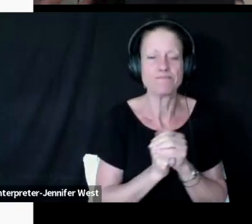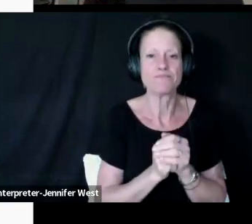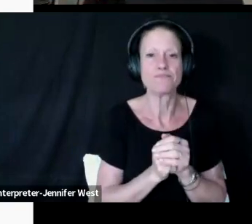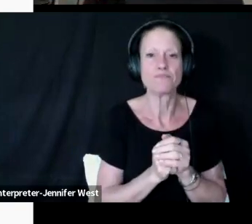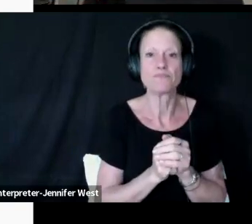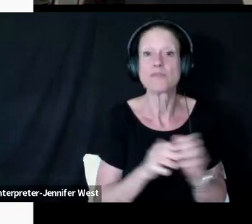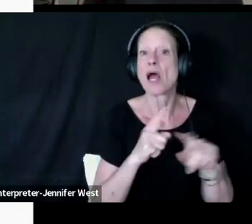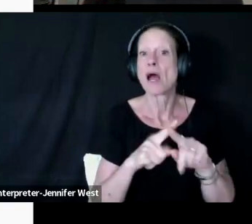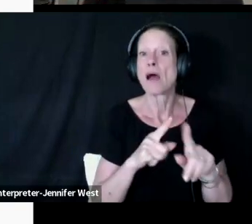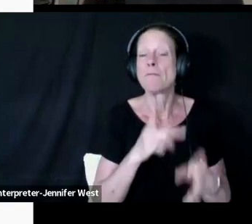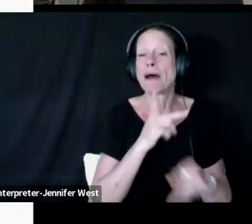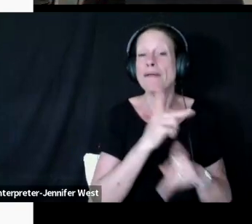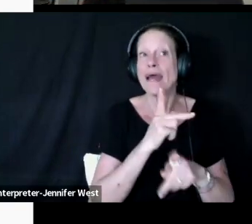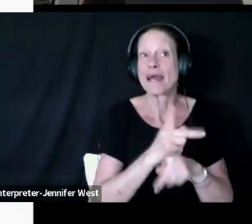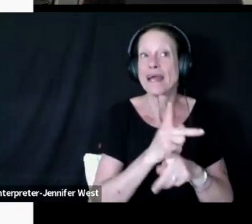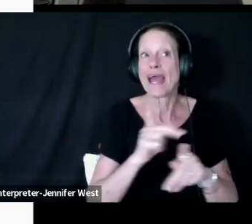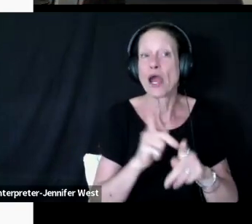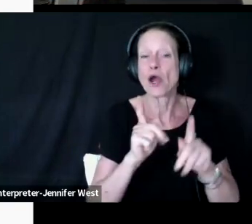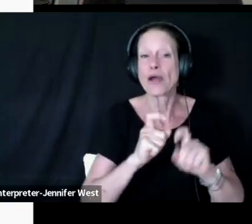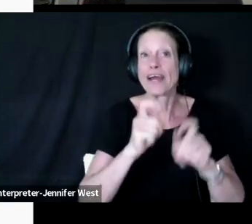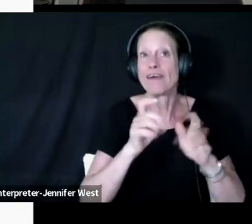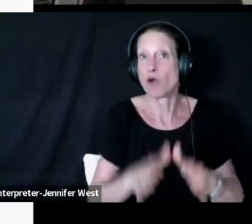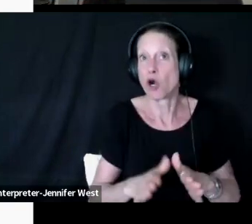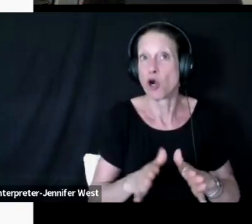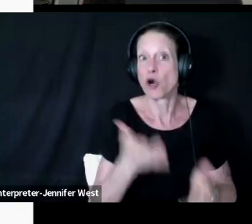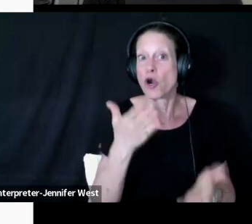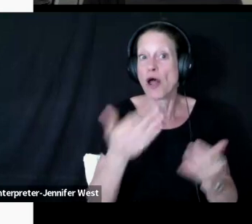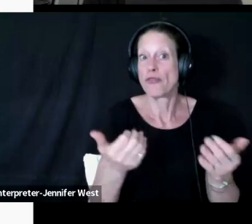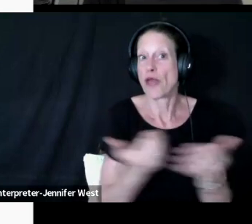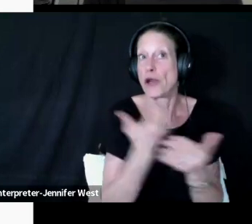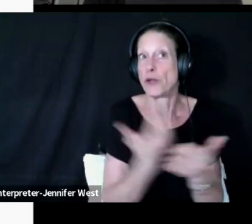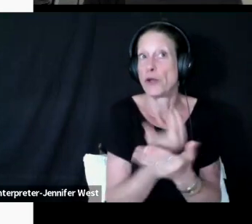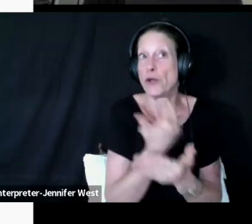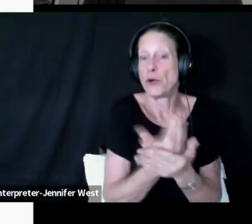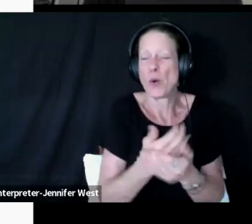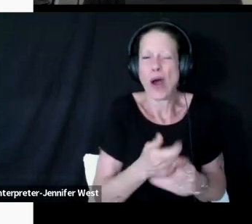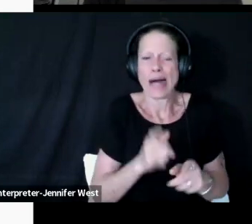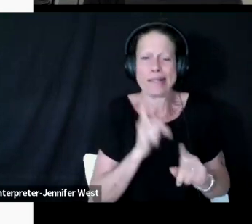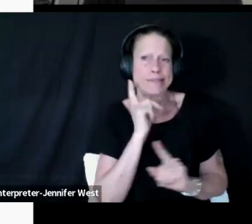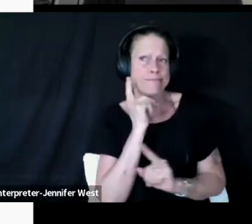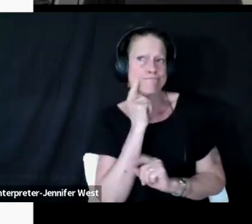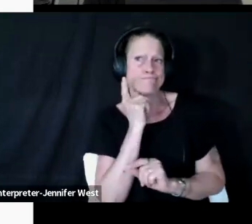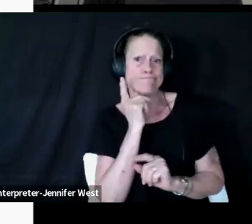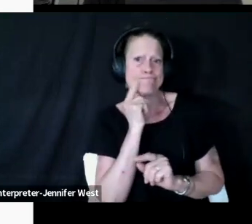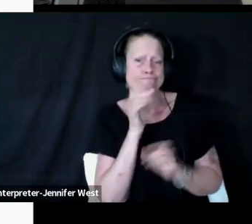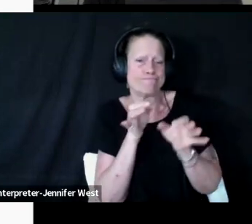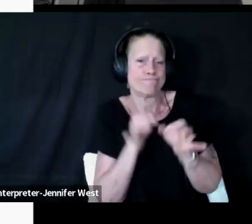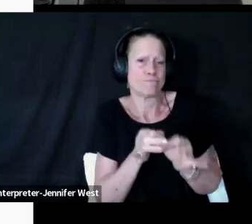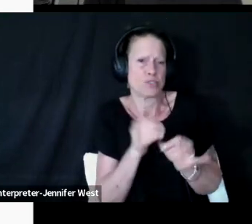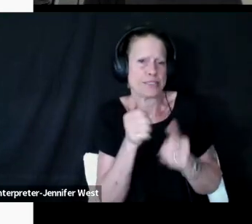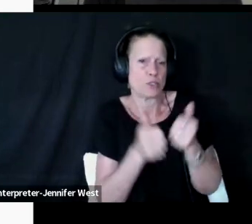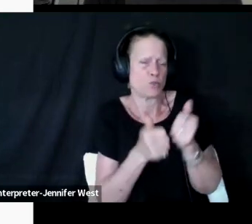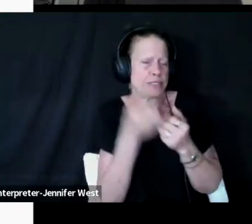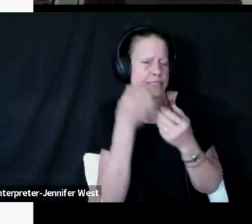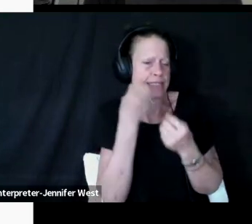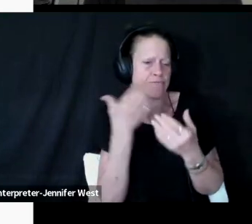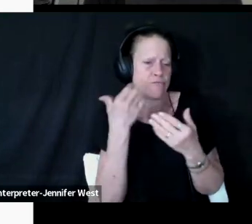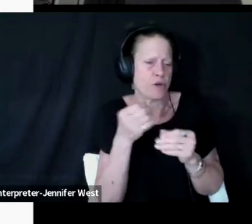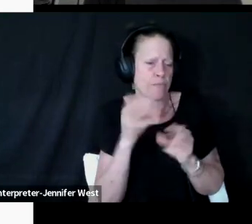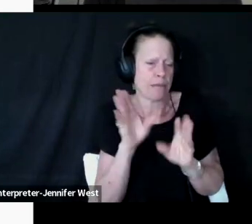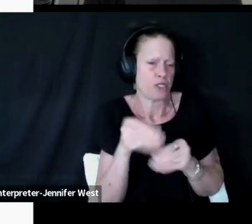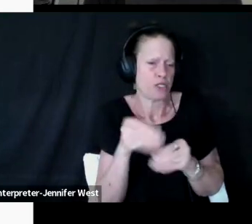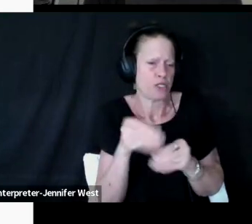say a brand new caregiver, you're going to kind of decide which information you want to give them. So about